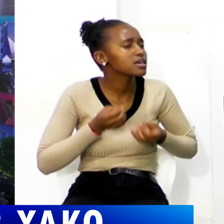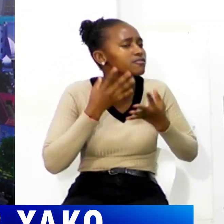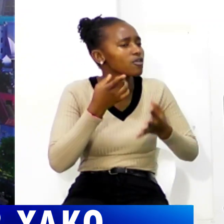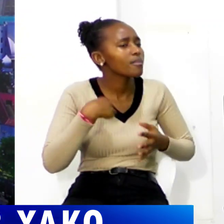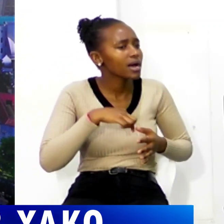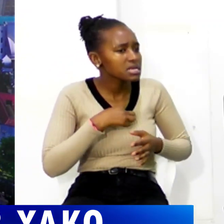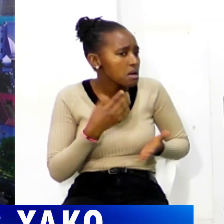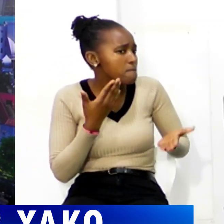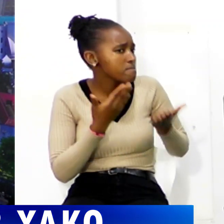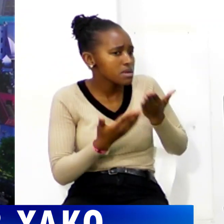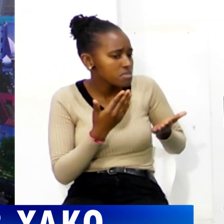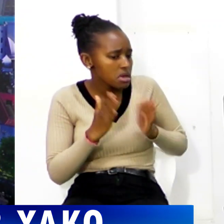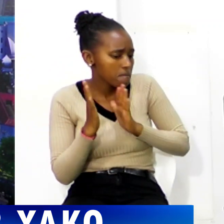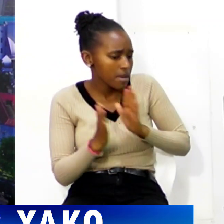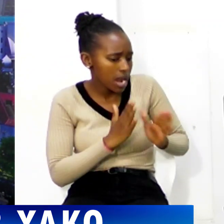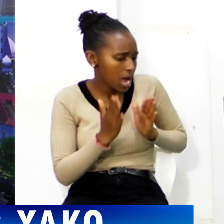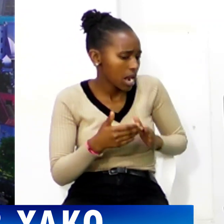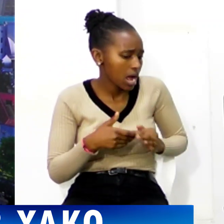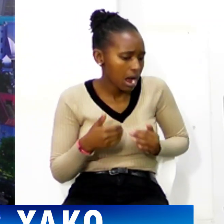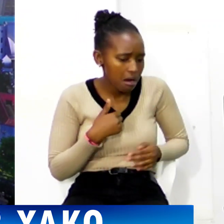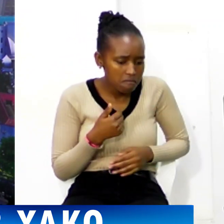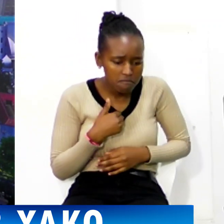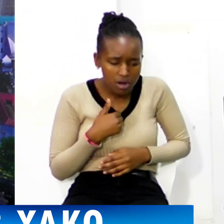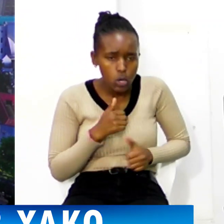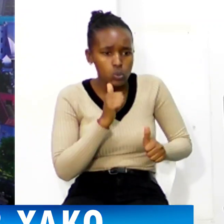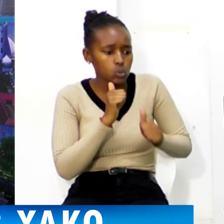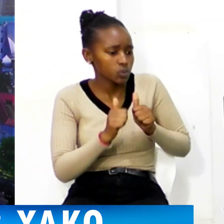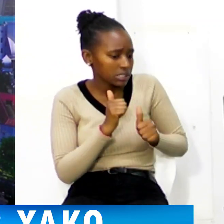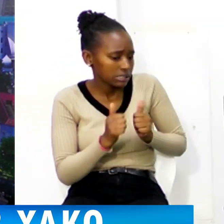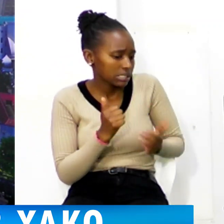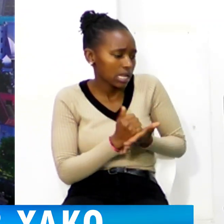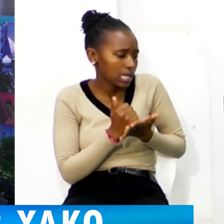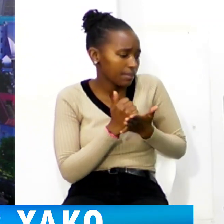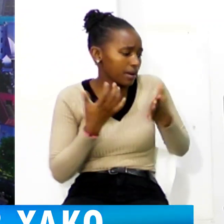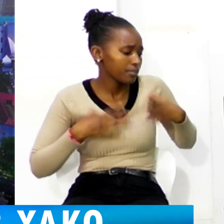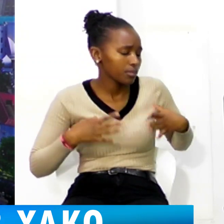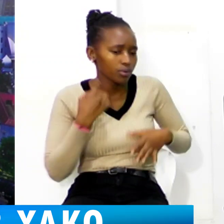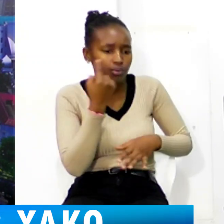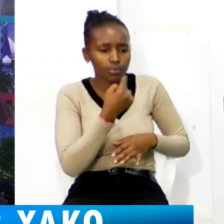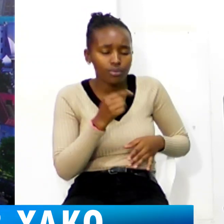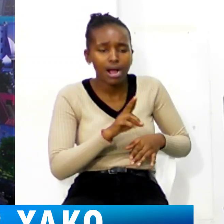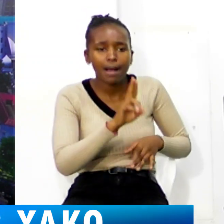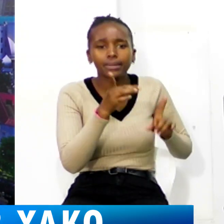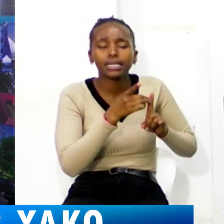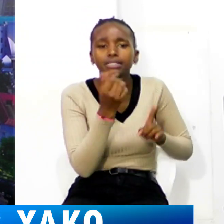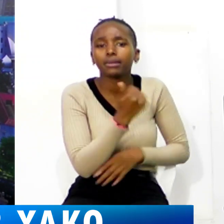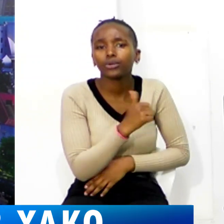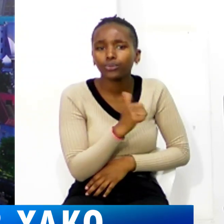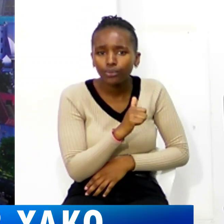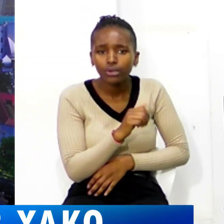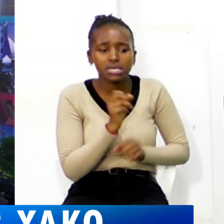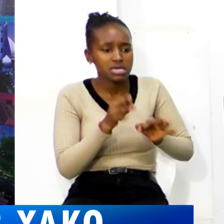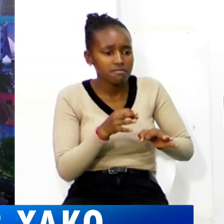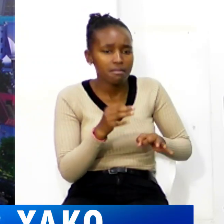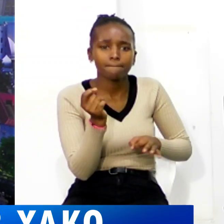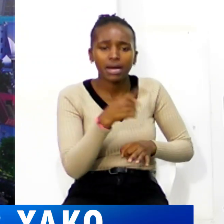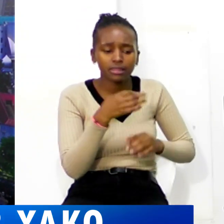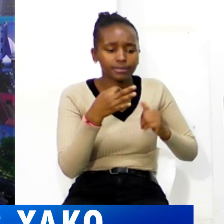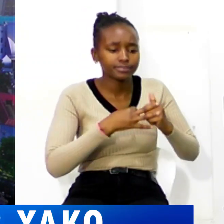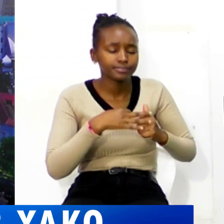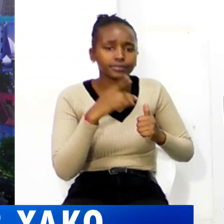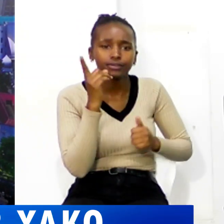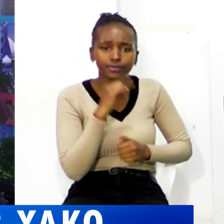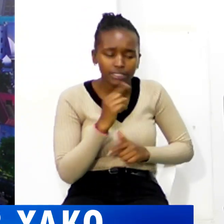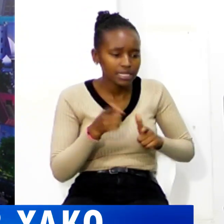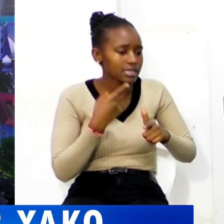to accommodate those who will have not updated their meter by the end of this month?